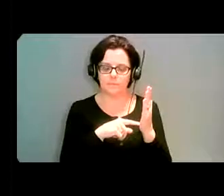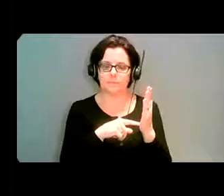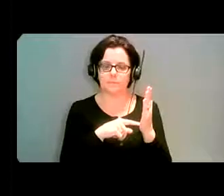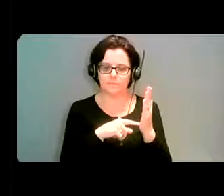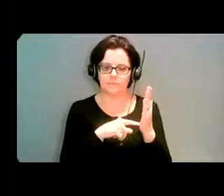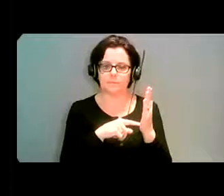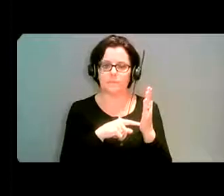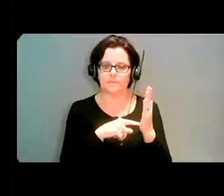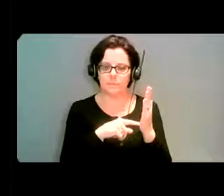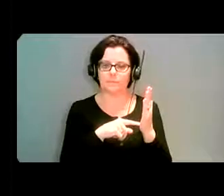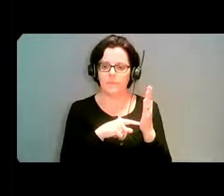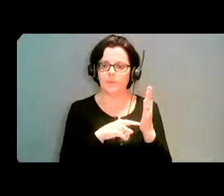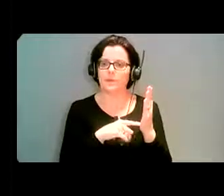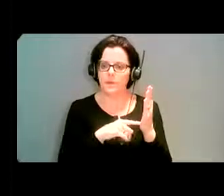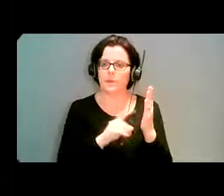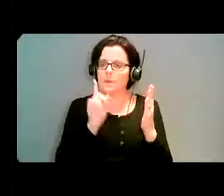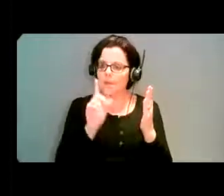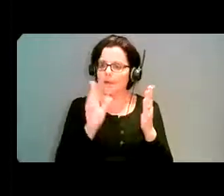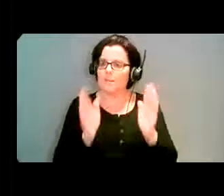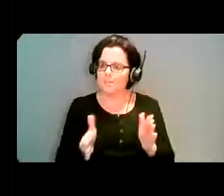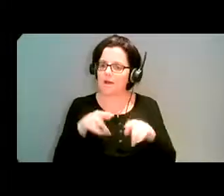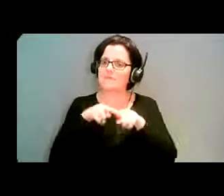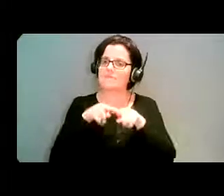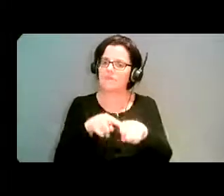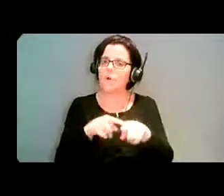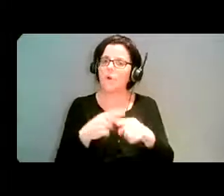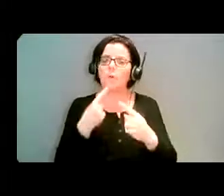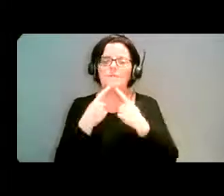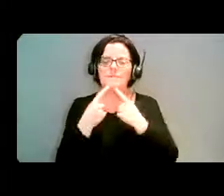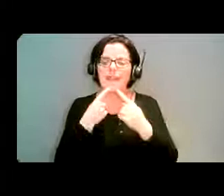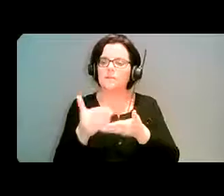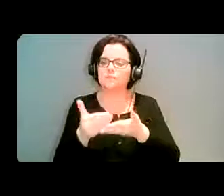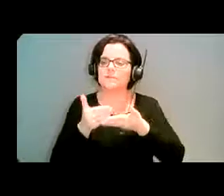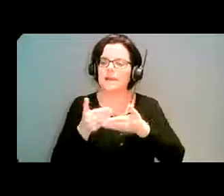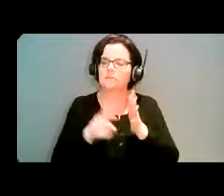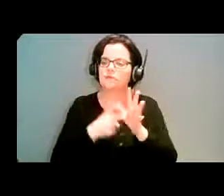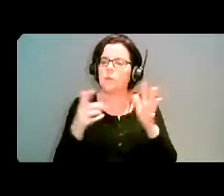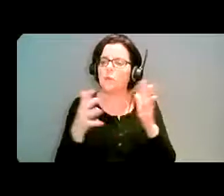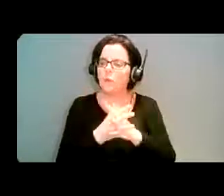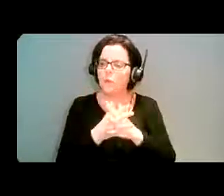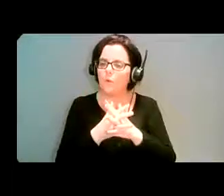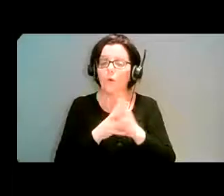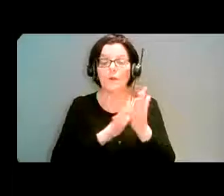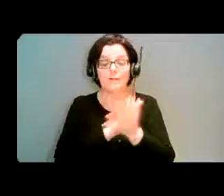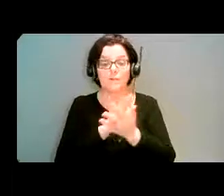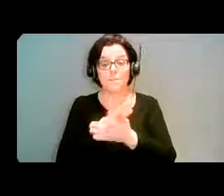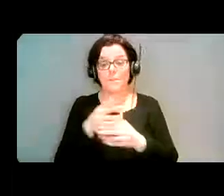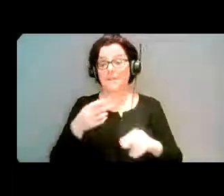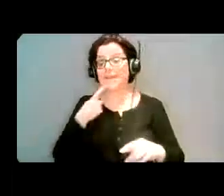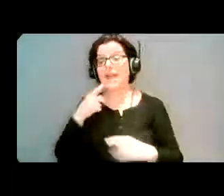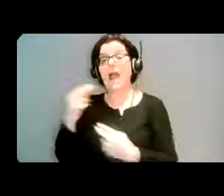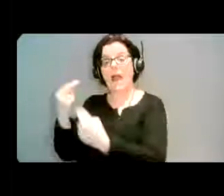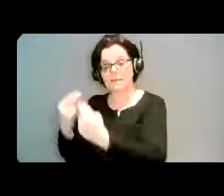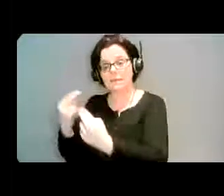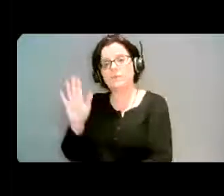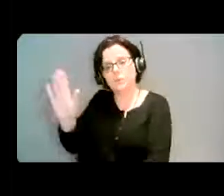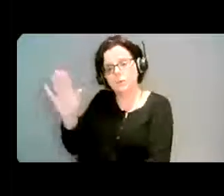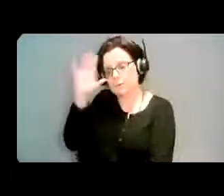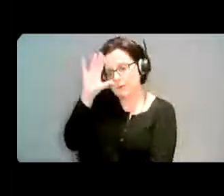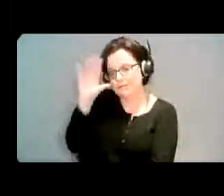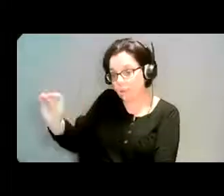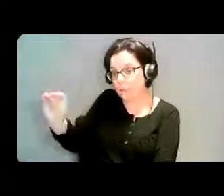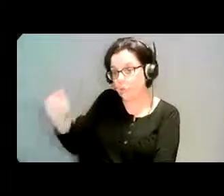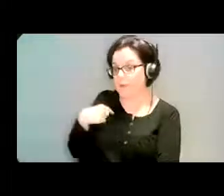comply with data protection laws. So you do have to inform them that you want to record it. I